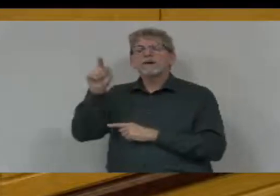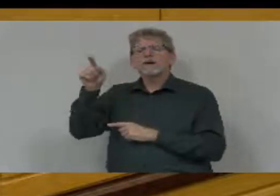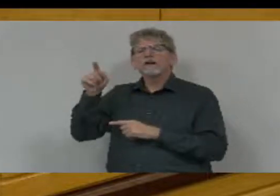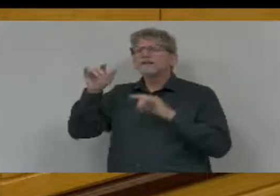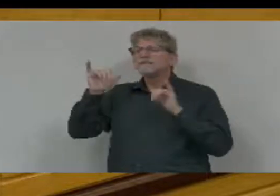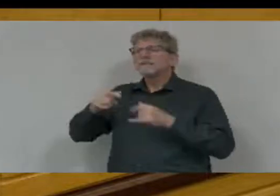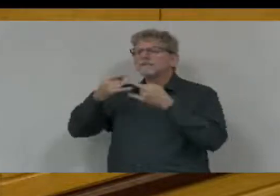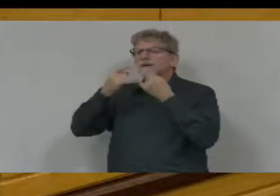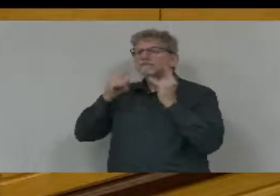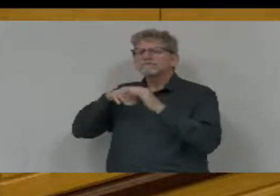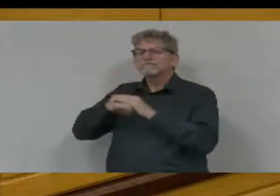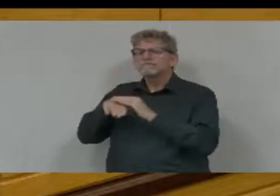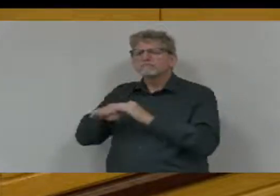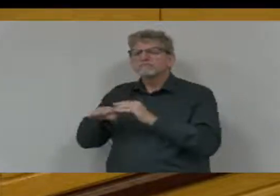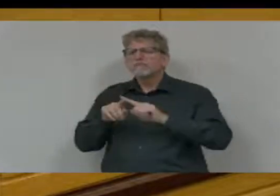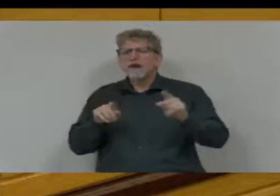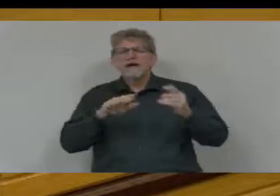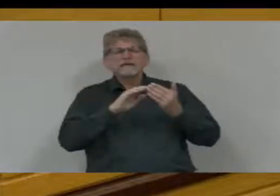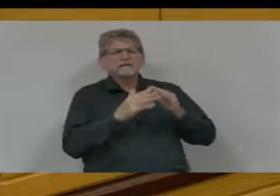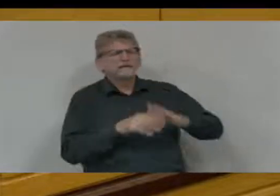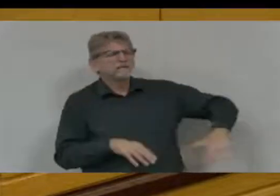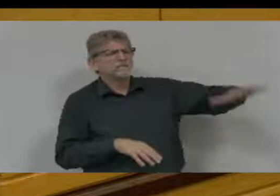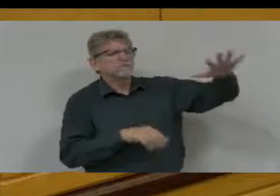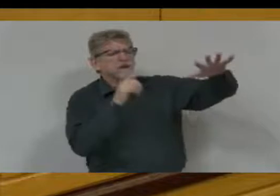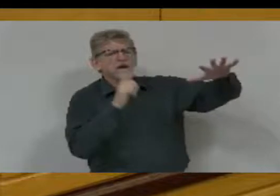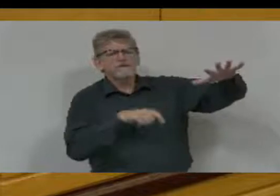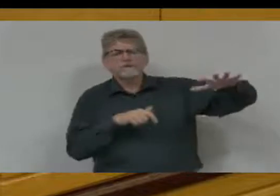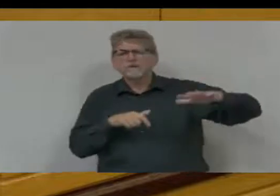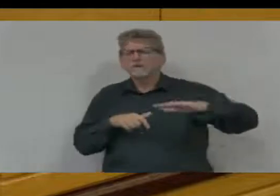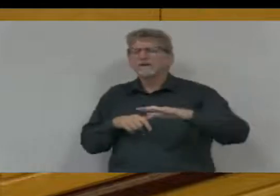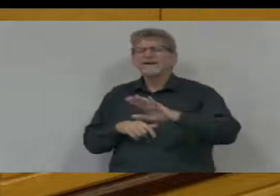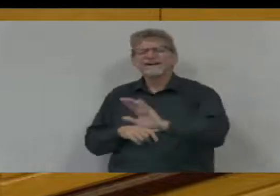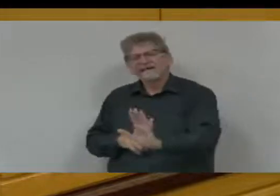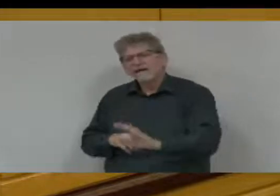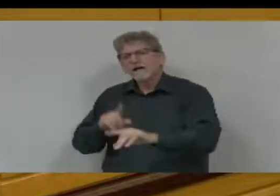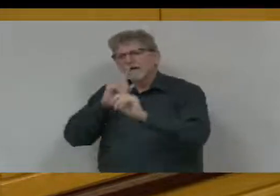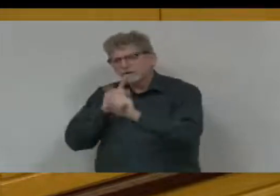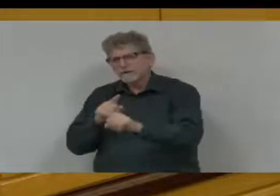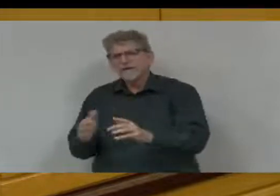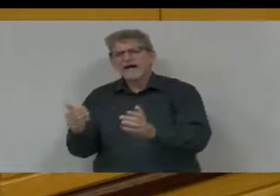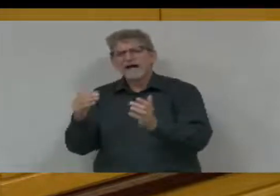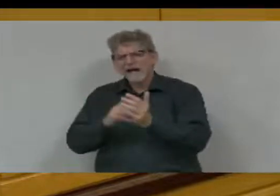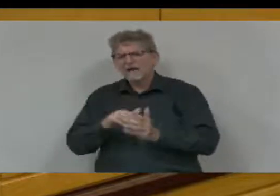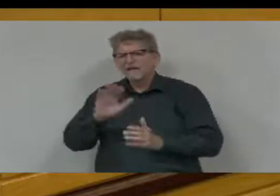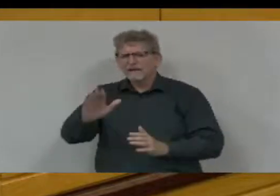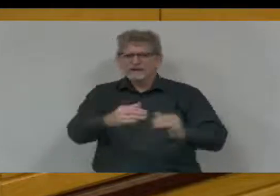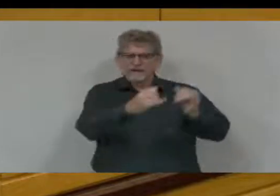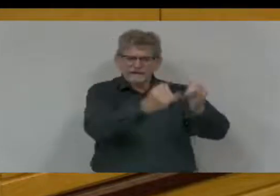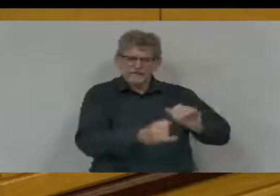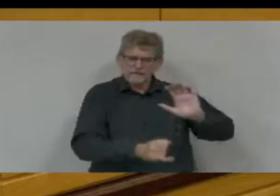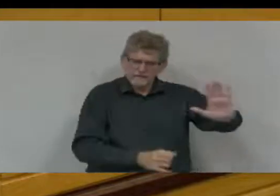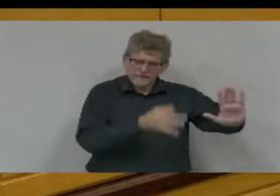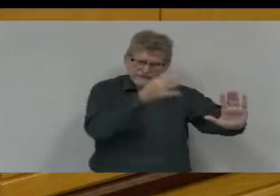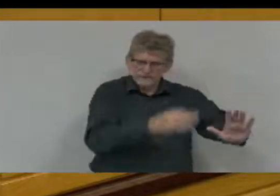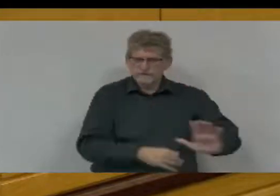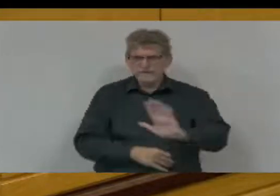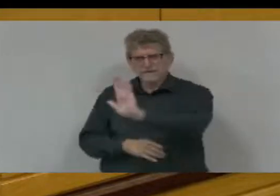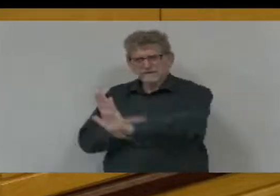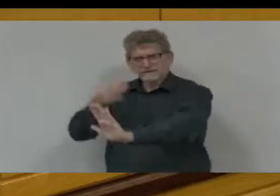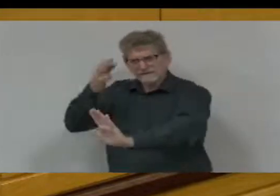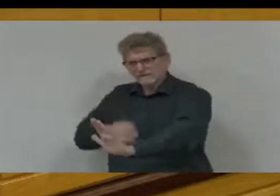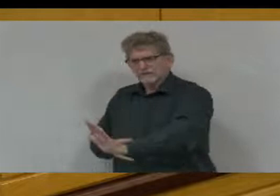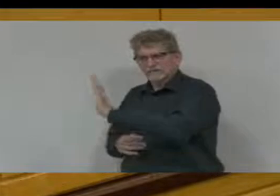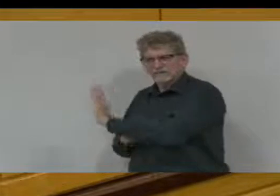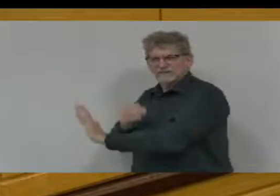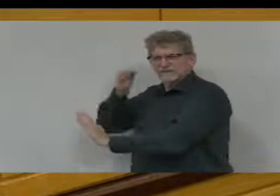the city as a whole? Well, that's an individual decision that we made as local government to keep the mask mandate in place for a couple more weeks, and